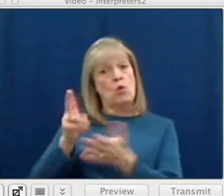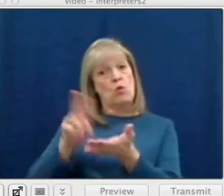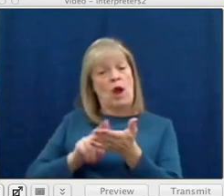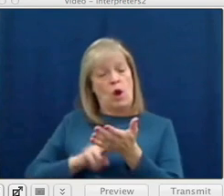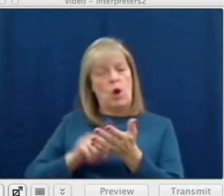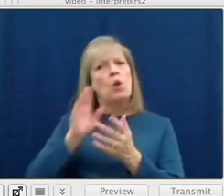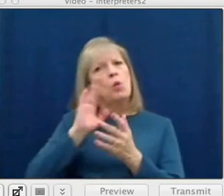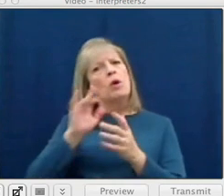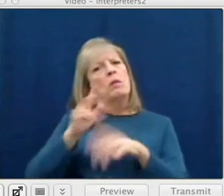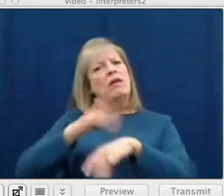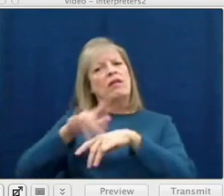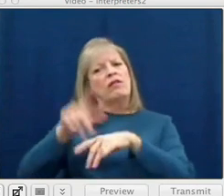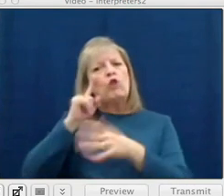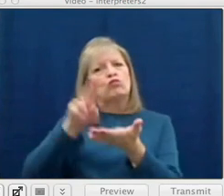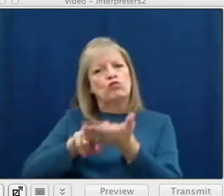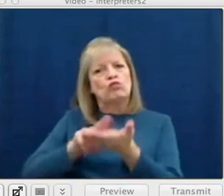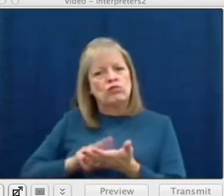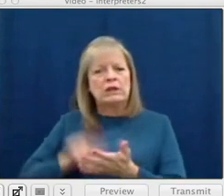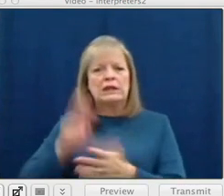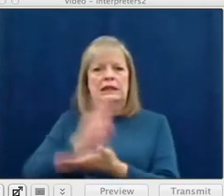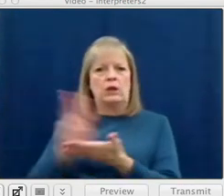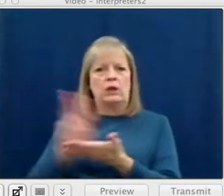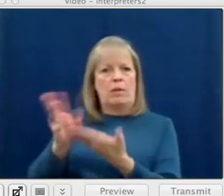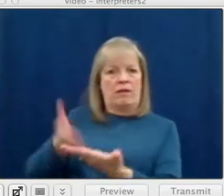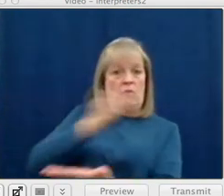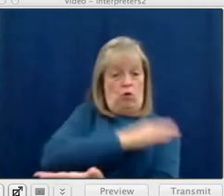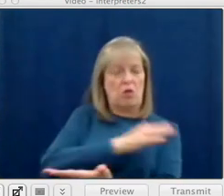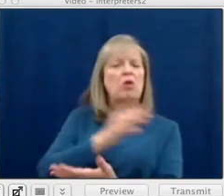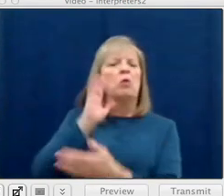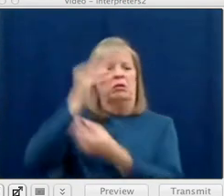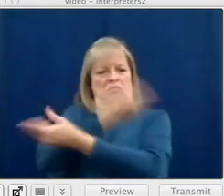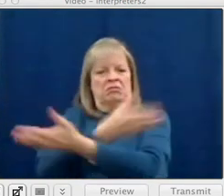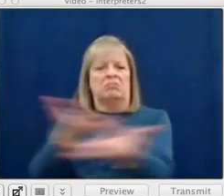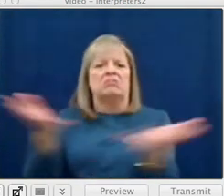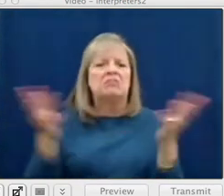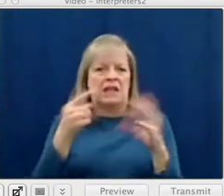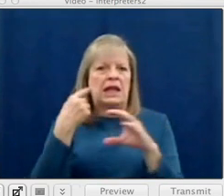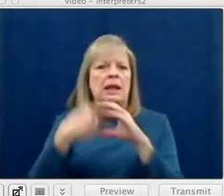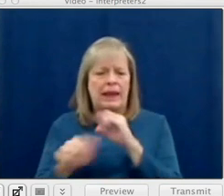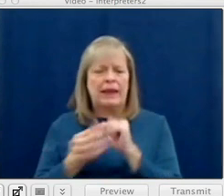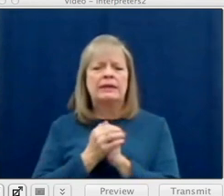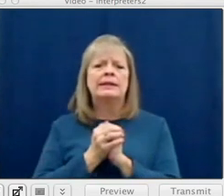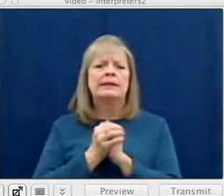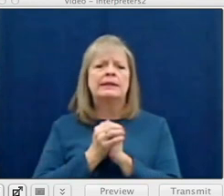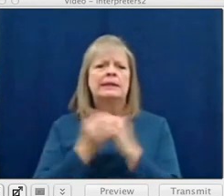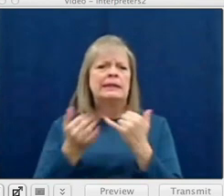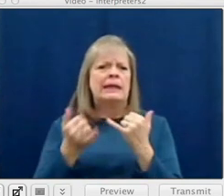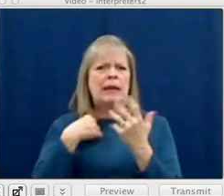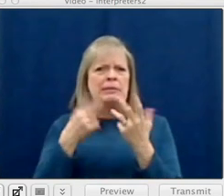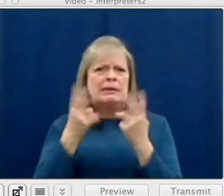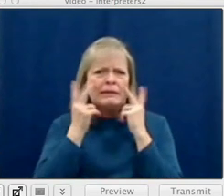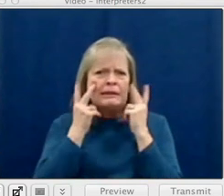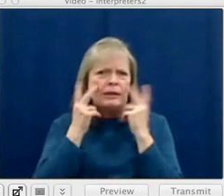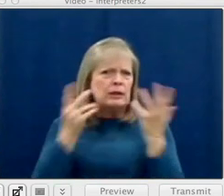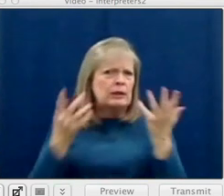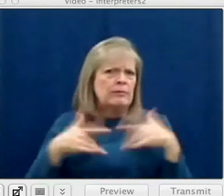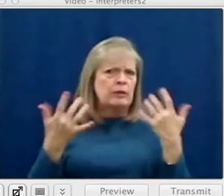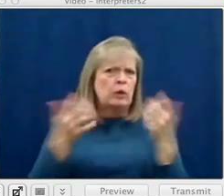before, and you will all get emails on that. Let me check and see where Robyn is at the moment.